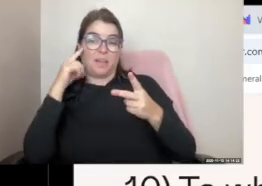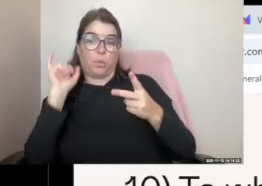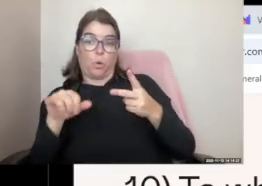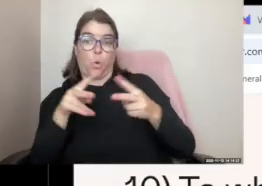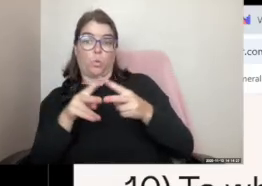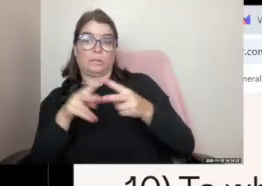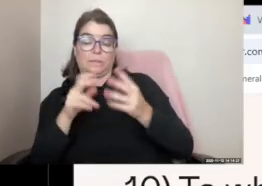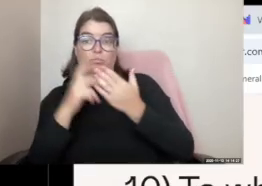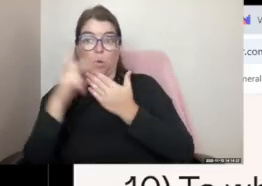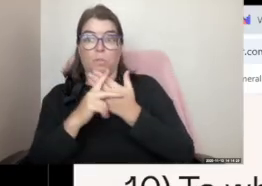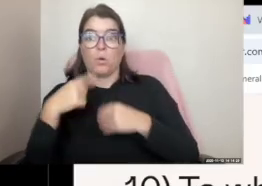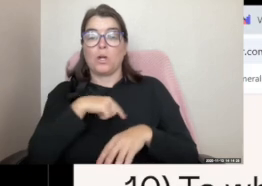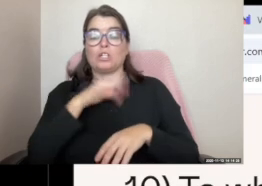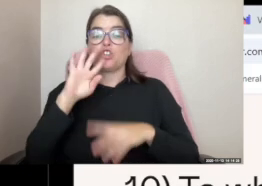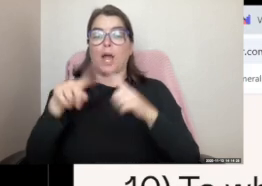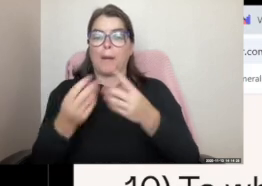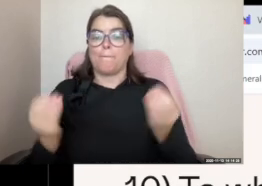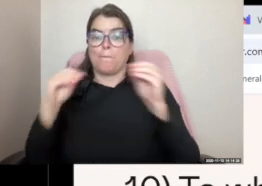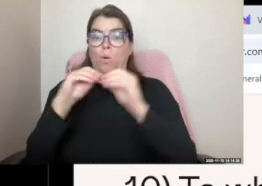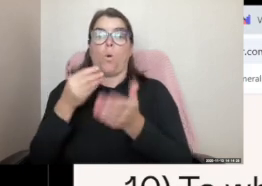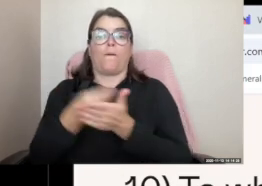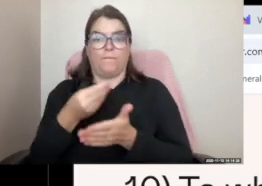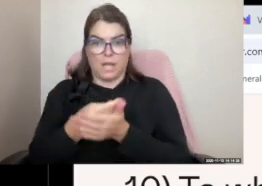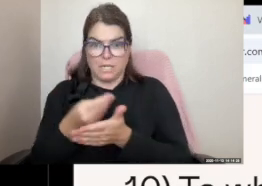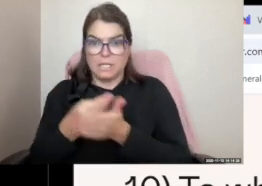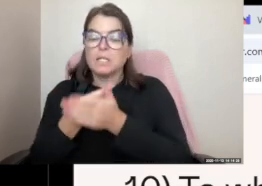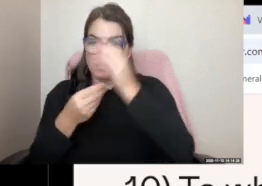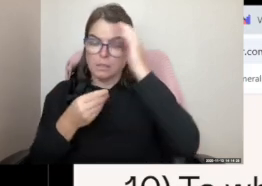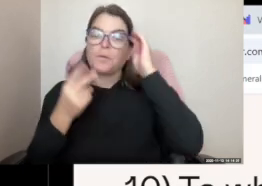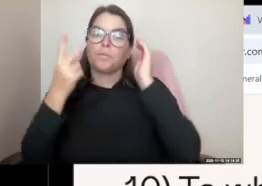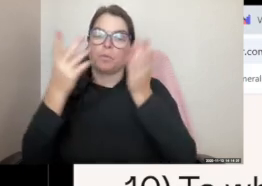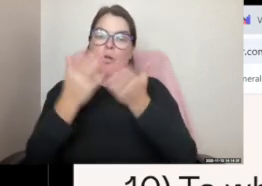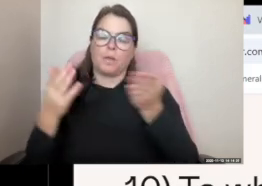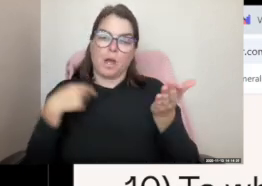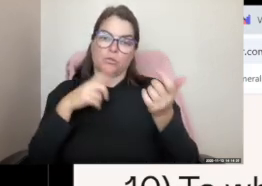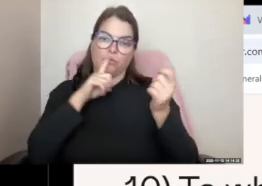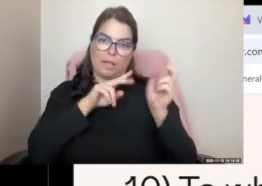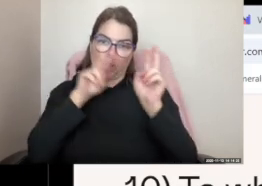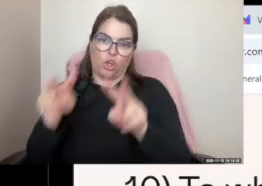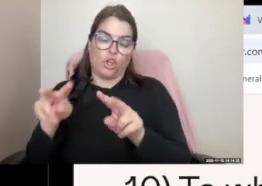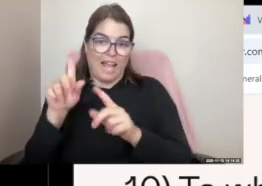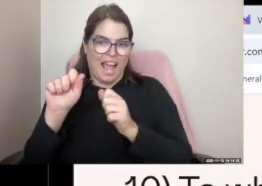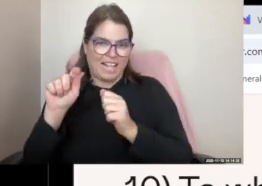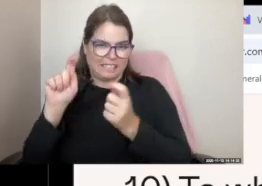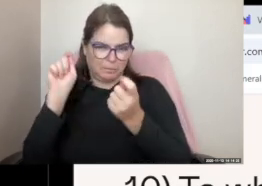through. And when we look at HVIB in particular, HVIB and ISEF,